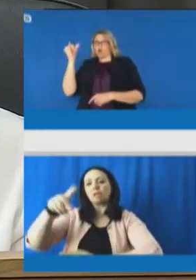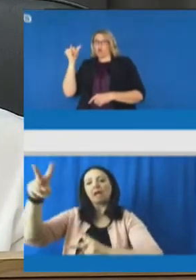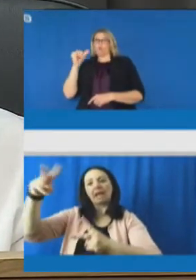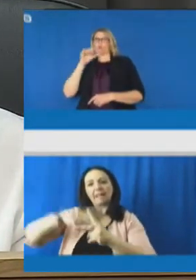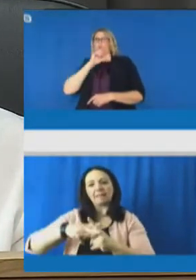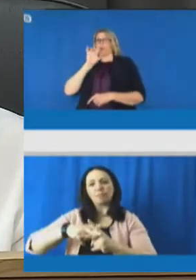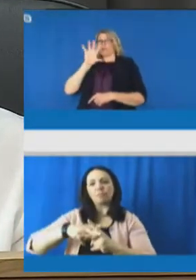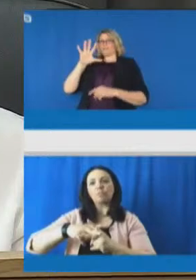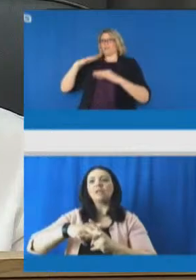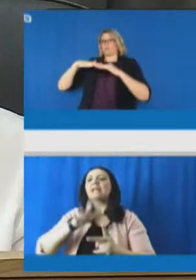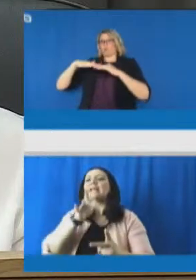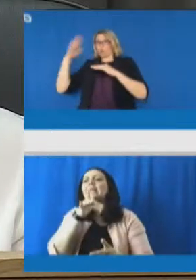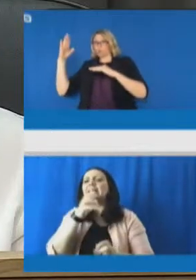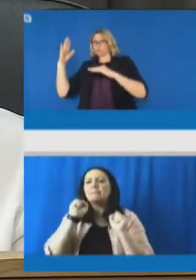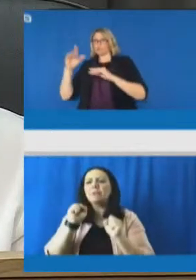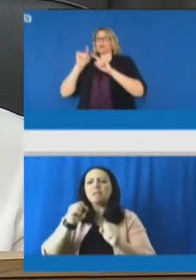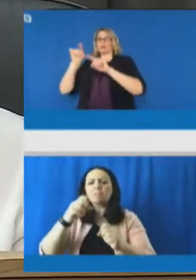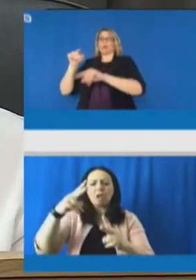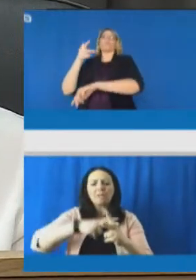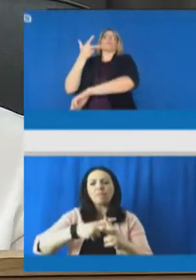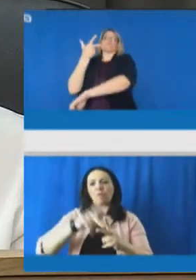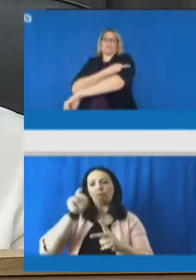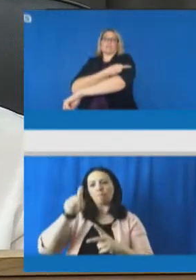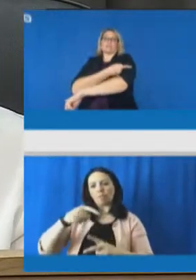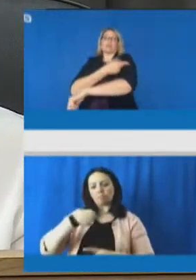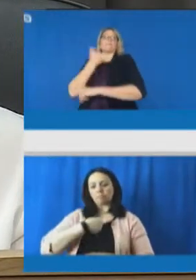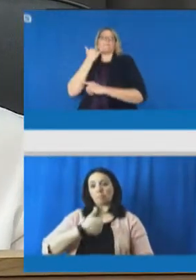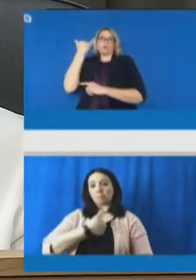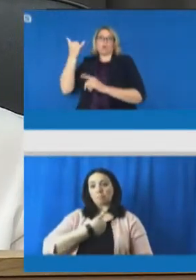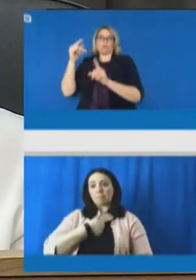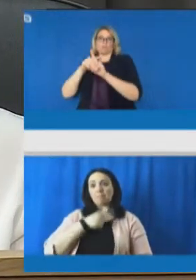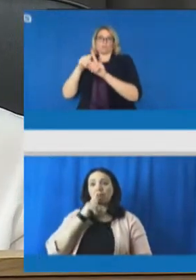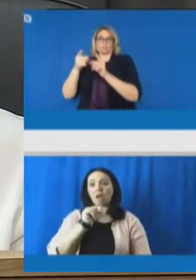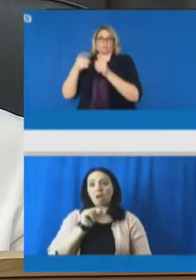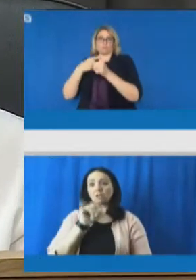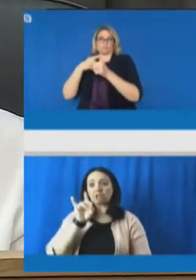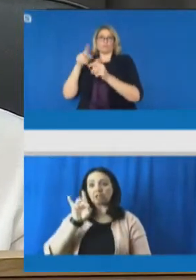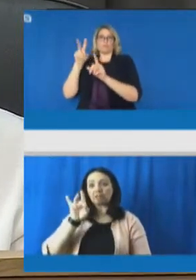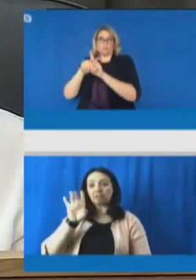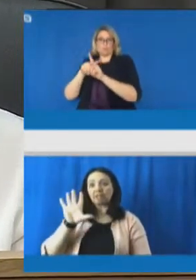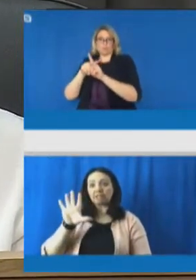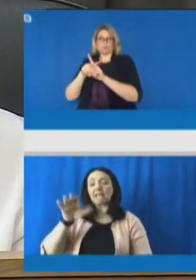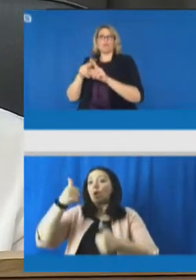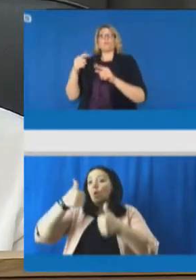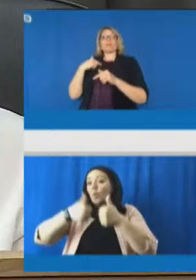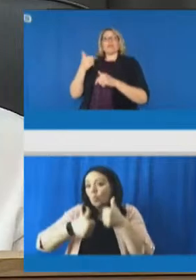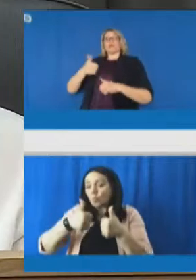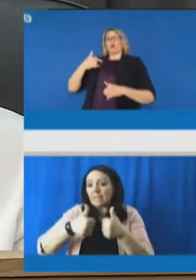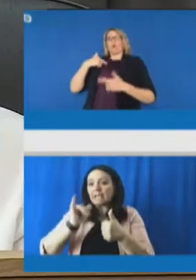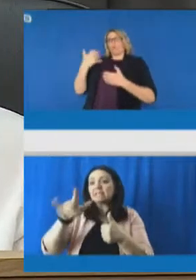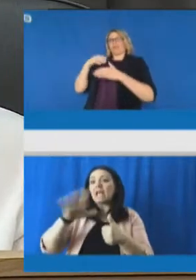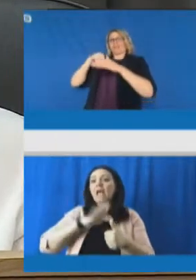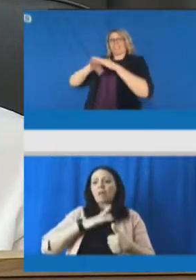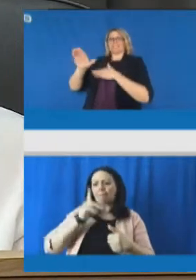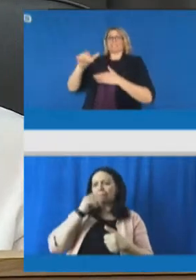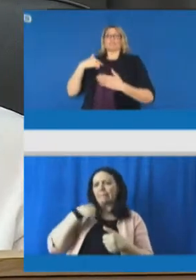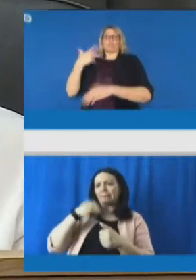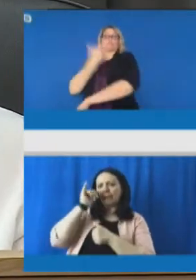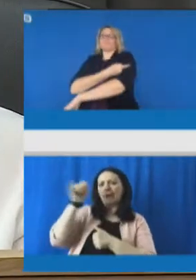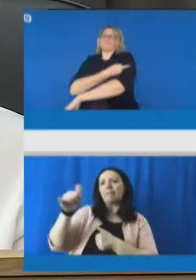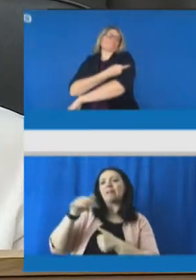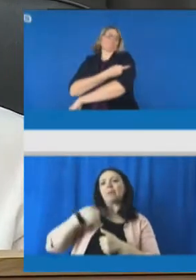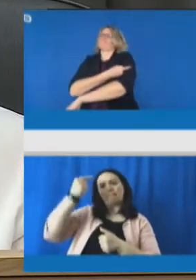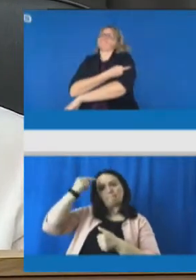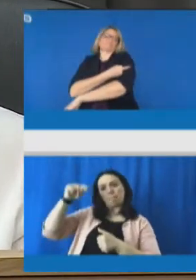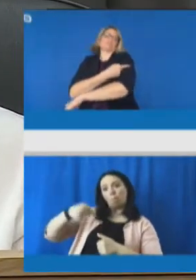an option, you can call a pharmacy for further information about how to make an appointment. It is important that you